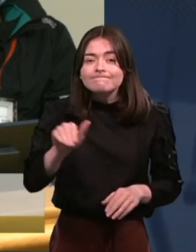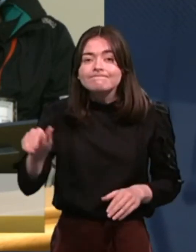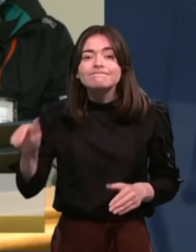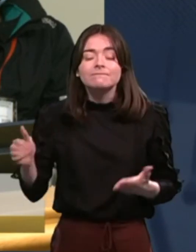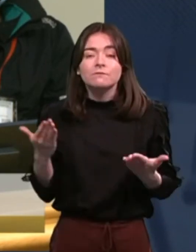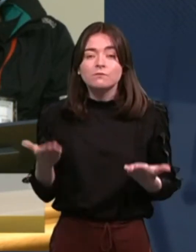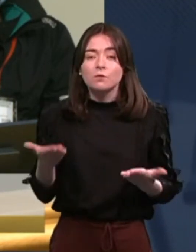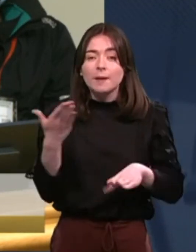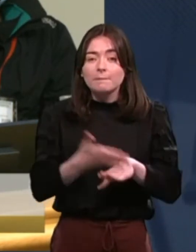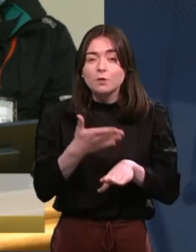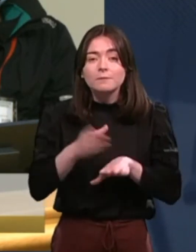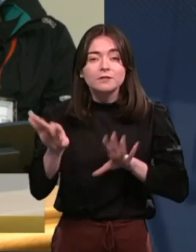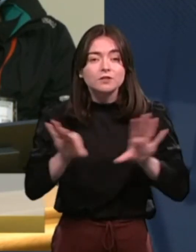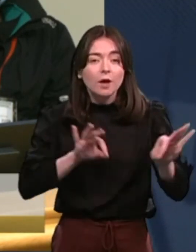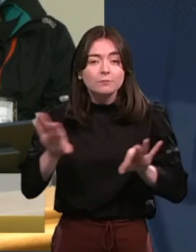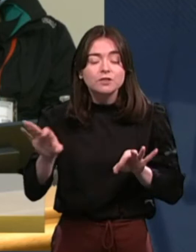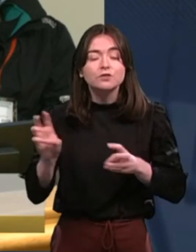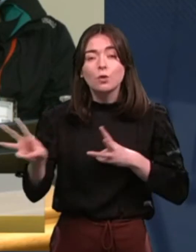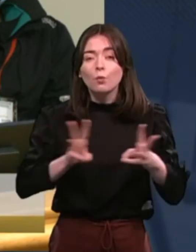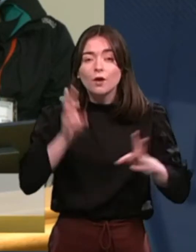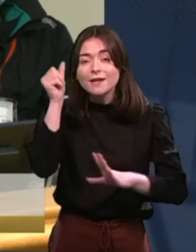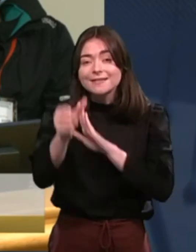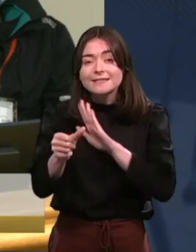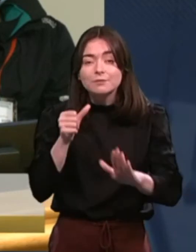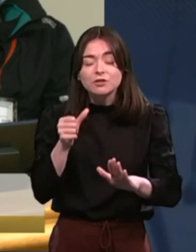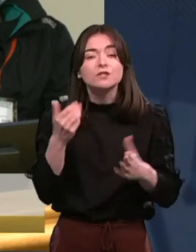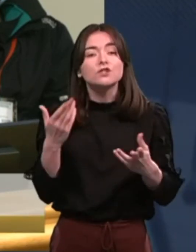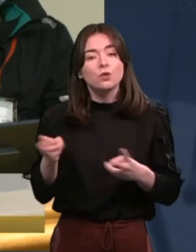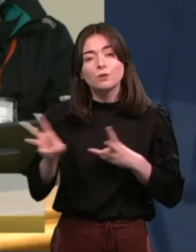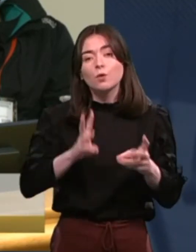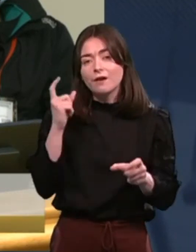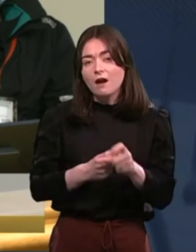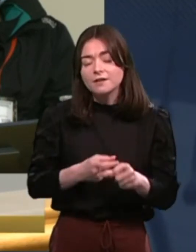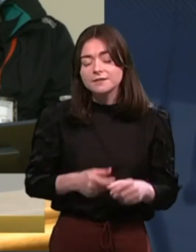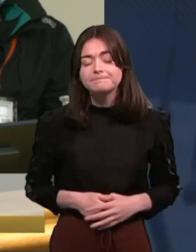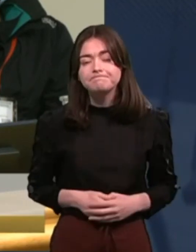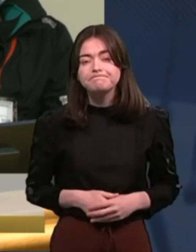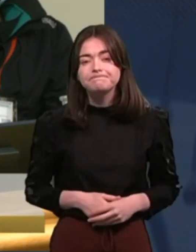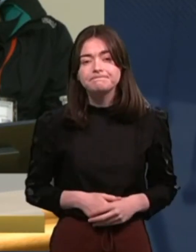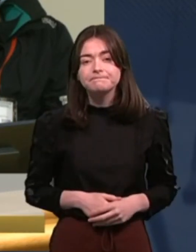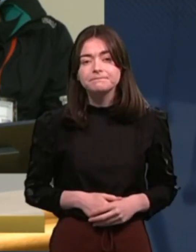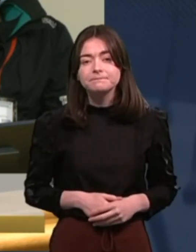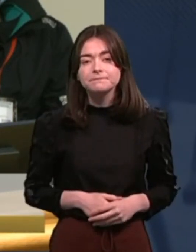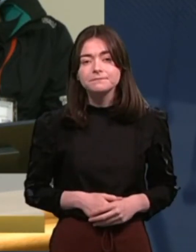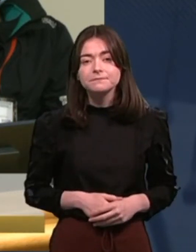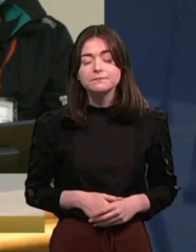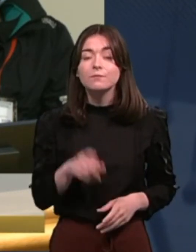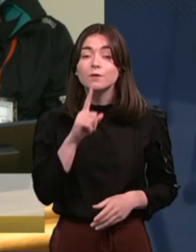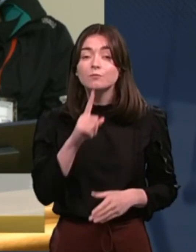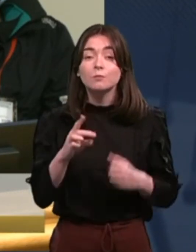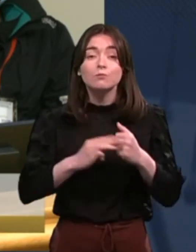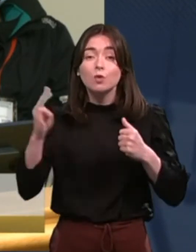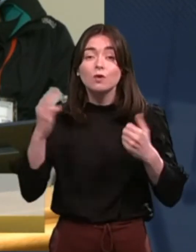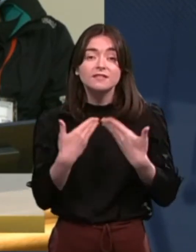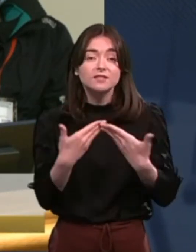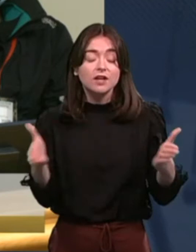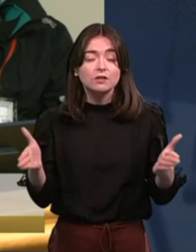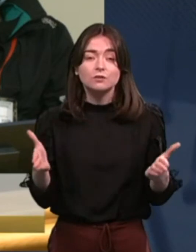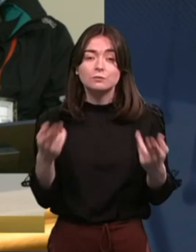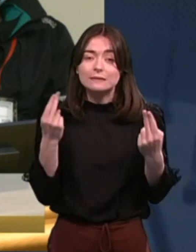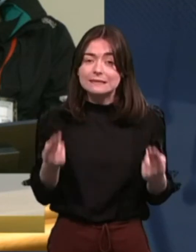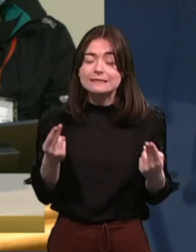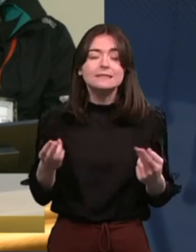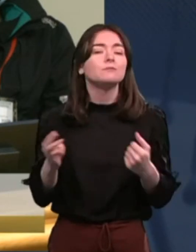for employment options or work experience options and so on. So we work hard at it, to be honest with you. But I think, more generally speaking, there should be more